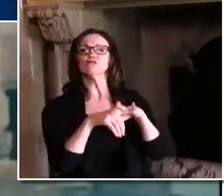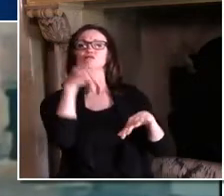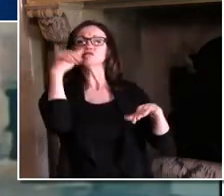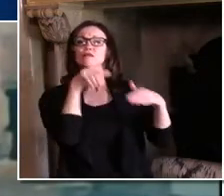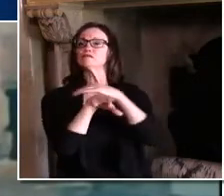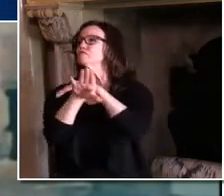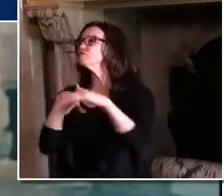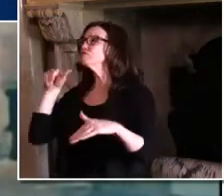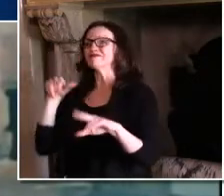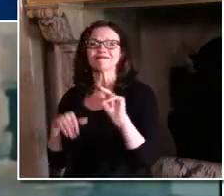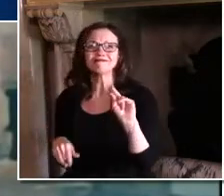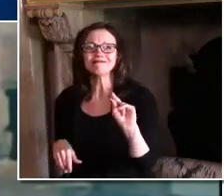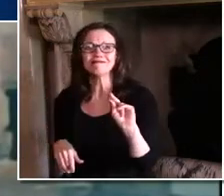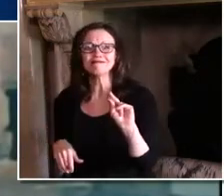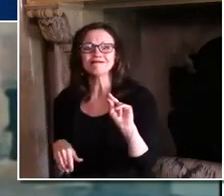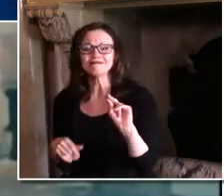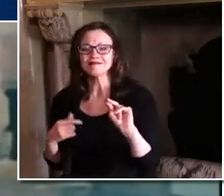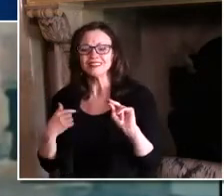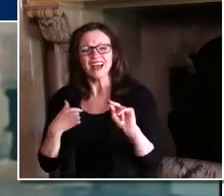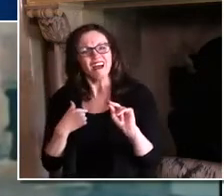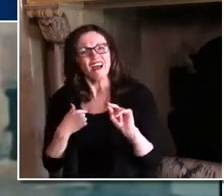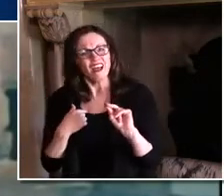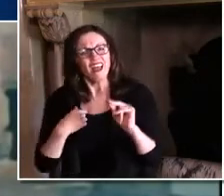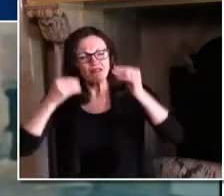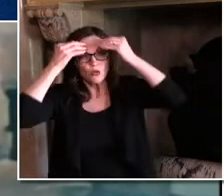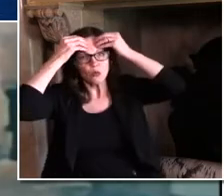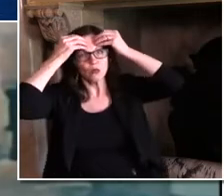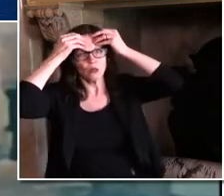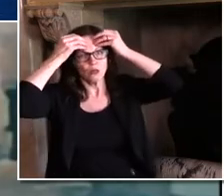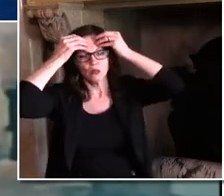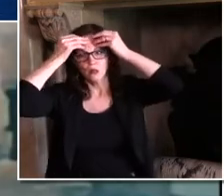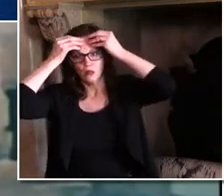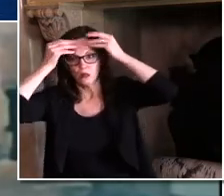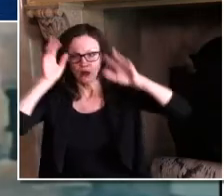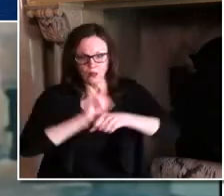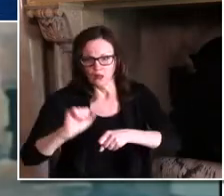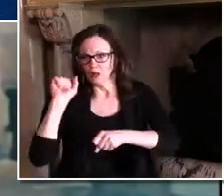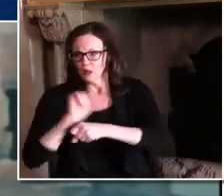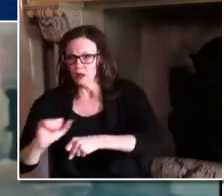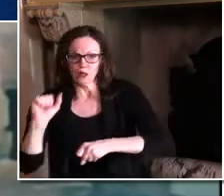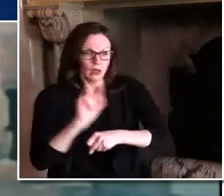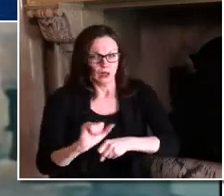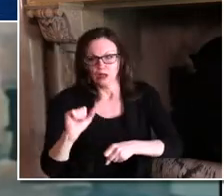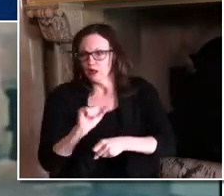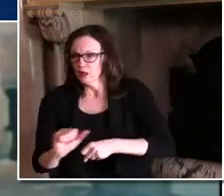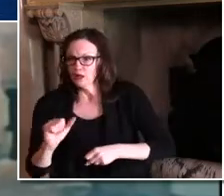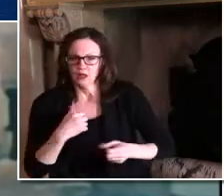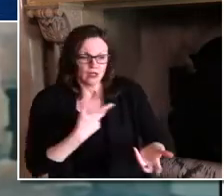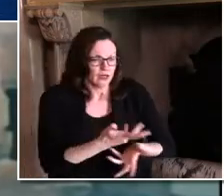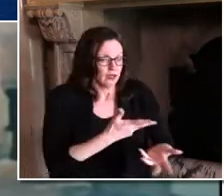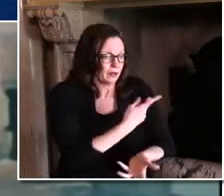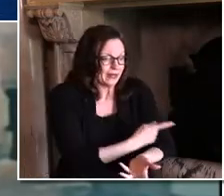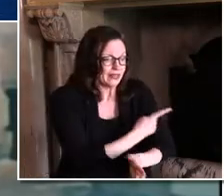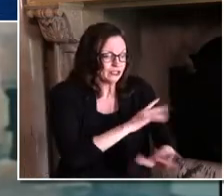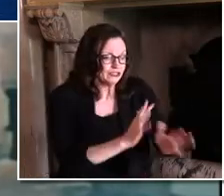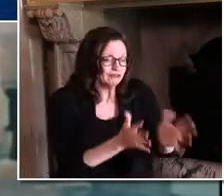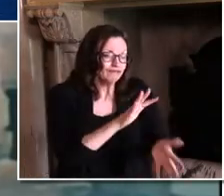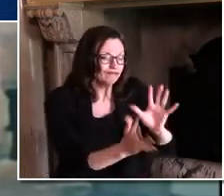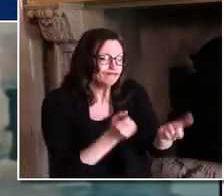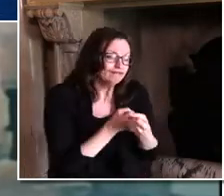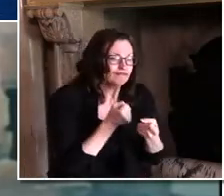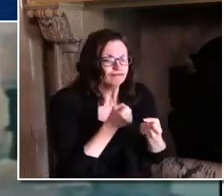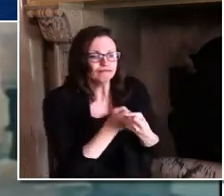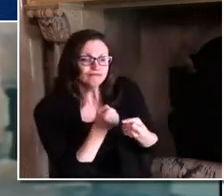ones? What can or should I do differently on my next shift? I think we as nurses worry so much